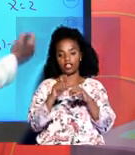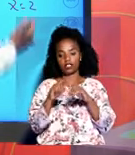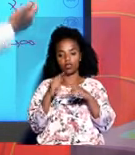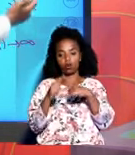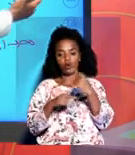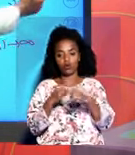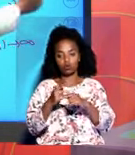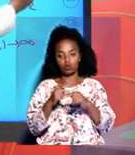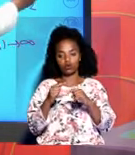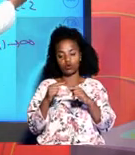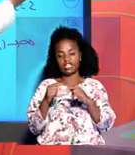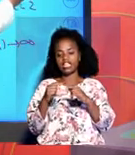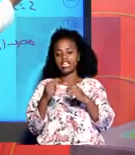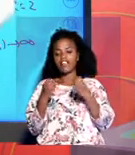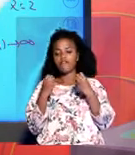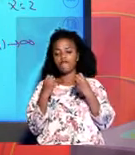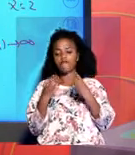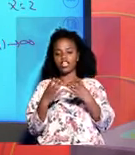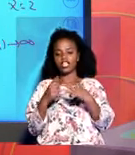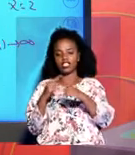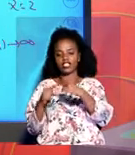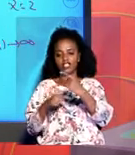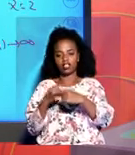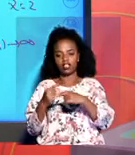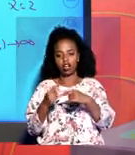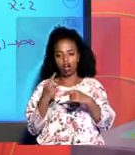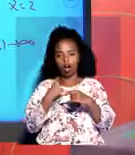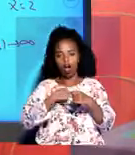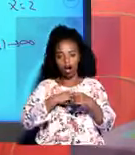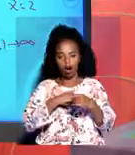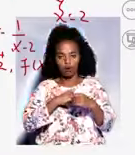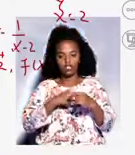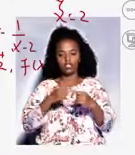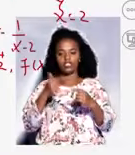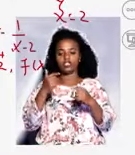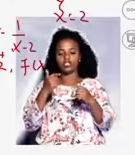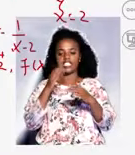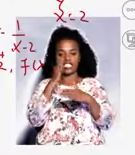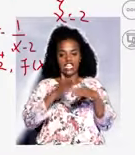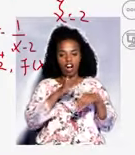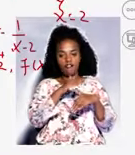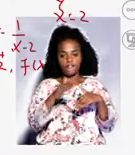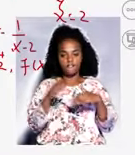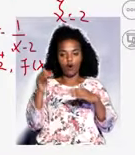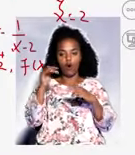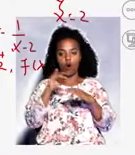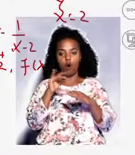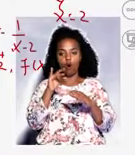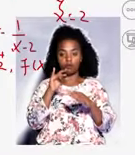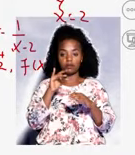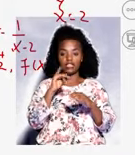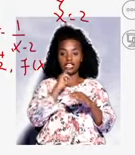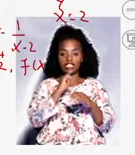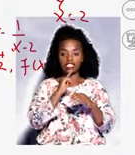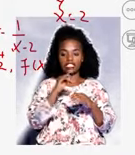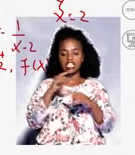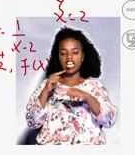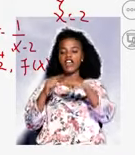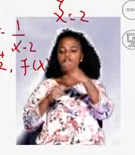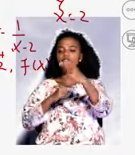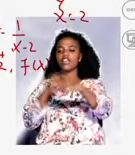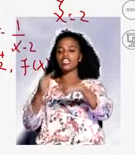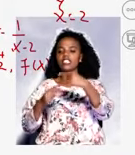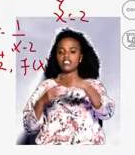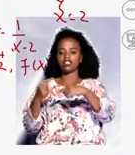infinity. So from the right of 2, our graph is at infinity. So the curve for this part will be this